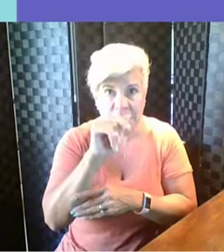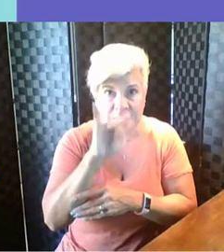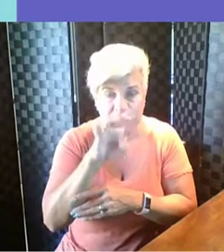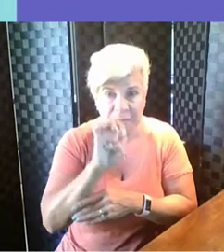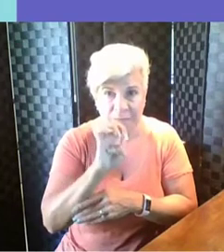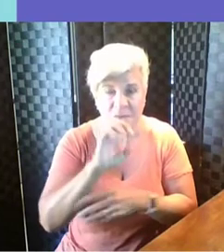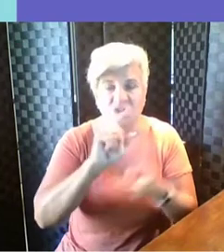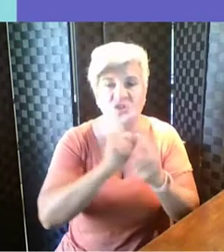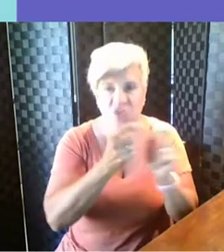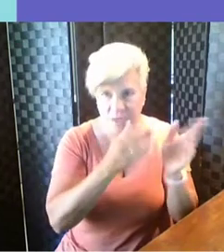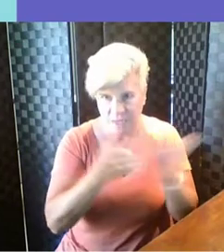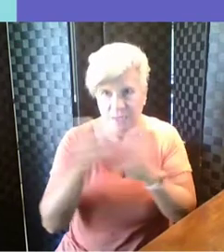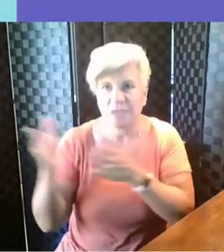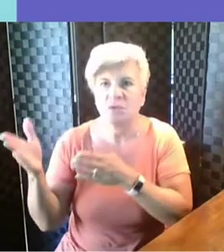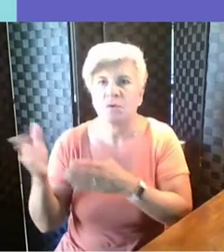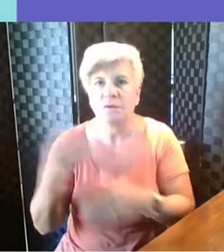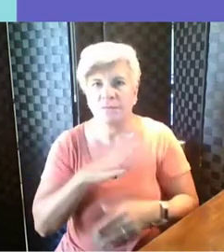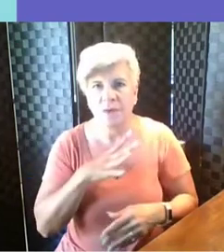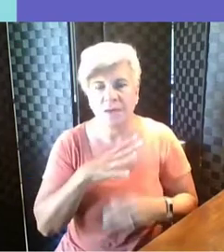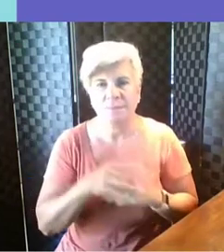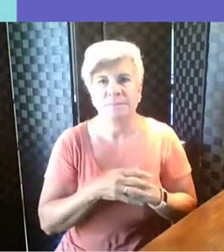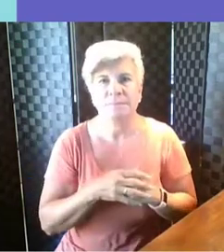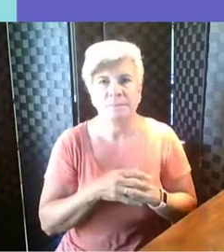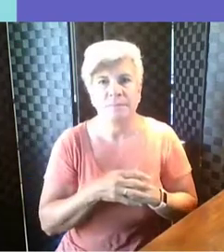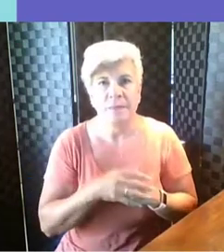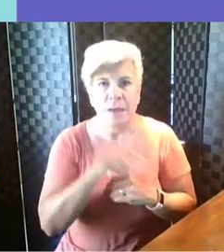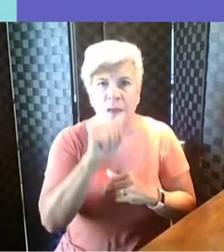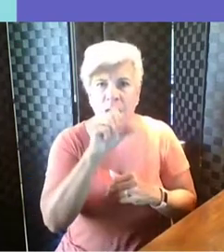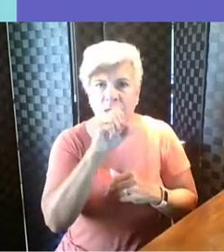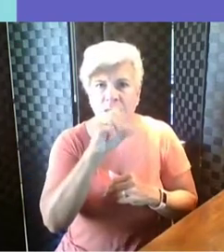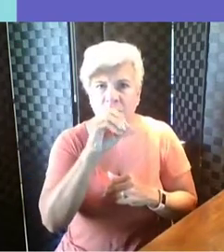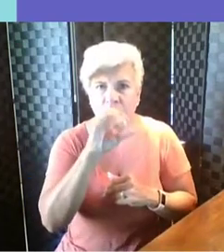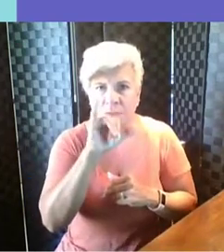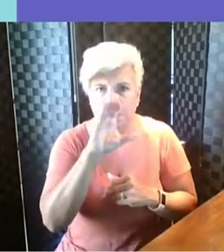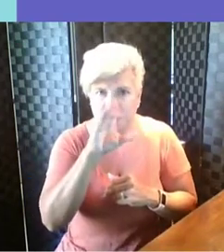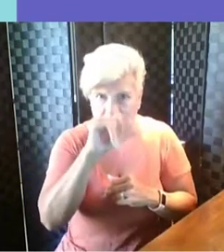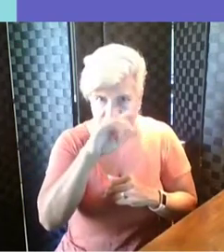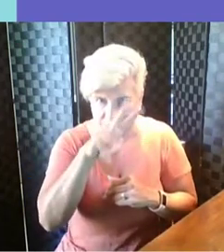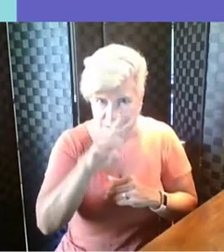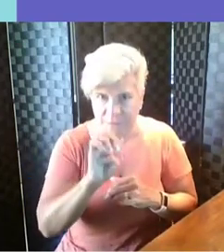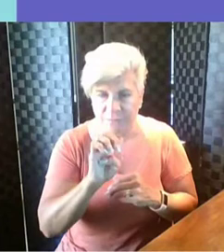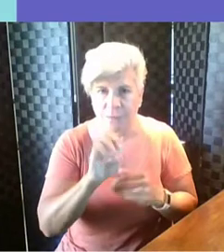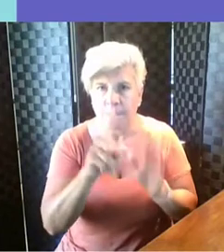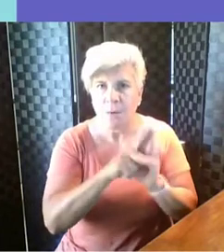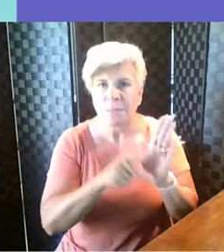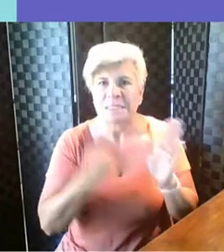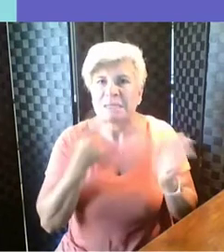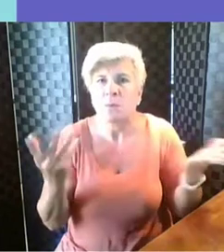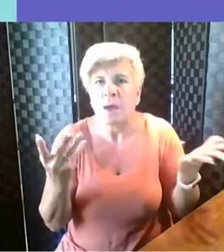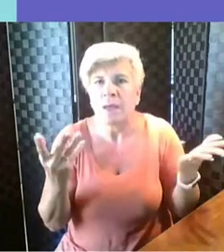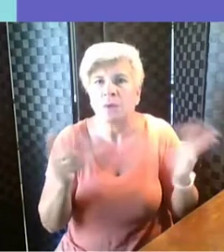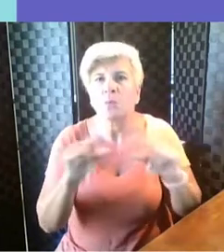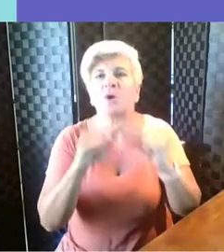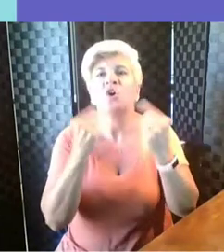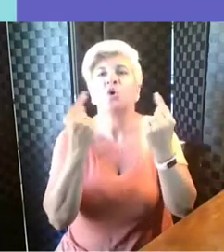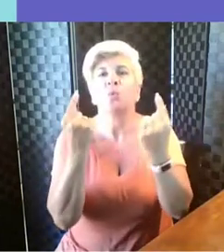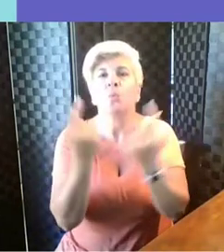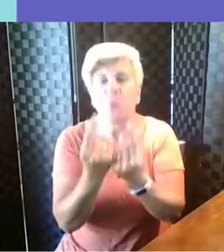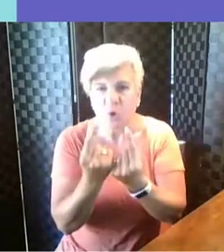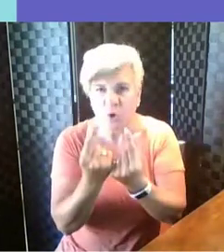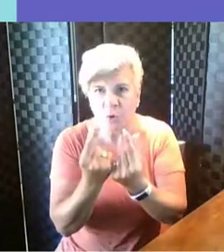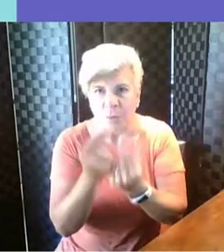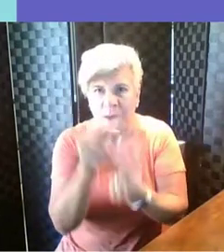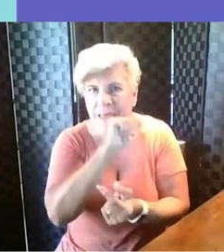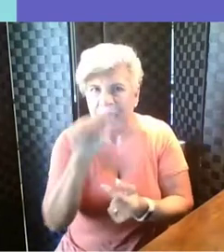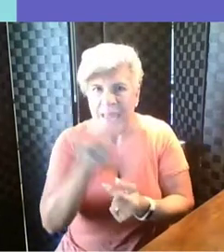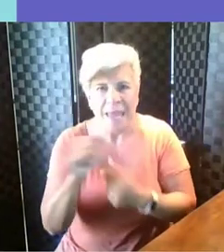the associative property tells us that we can do what in any way we want. That's right, we can group these numbers in